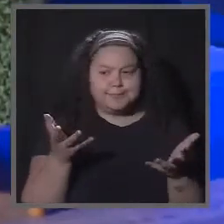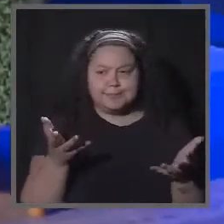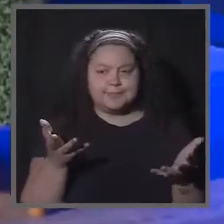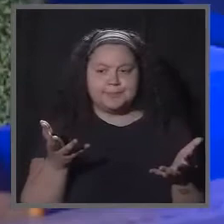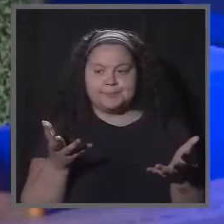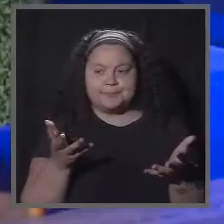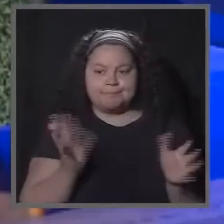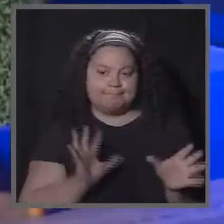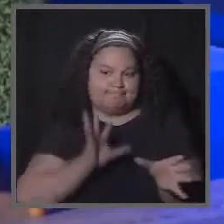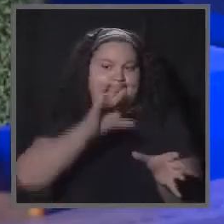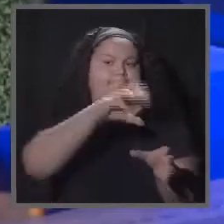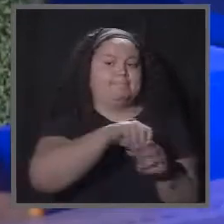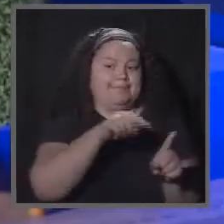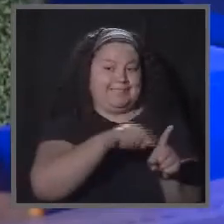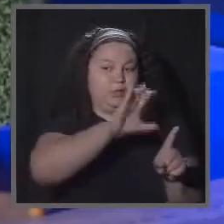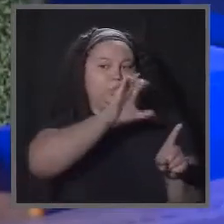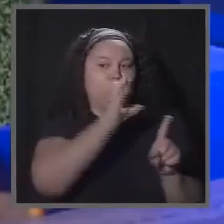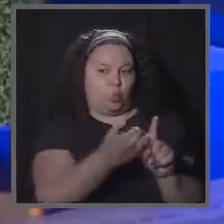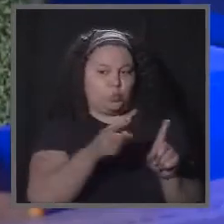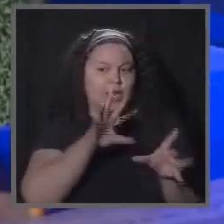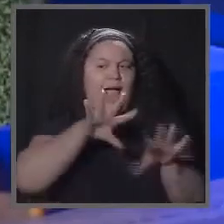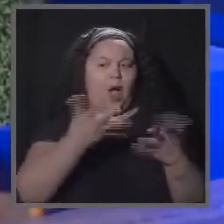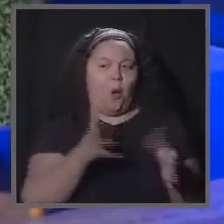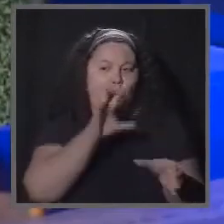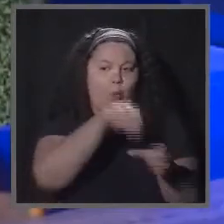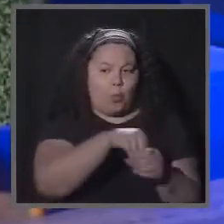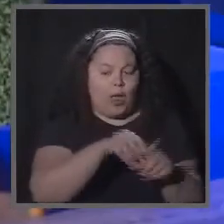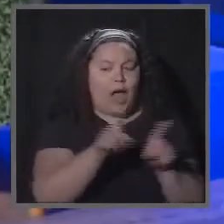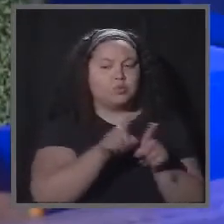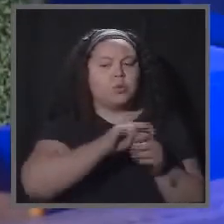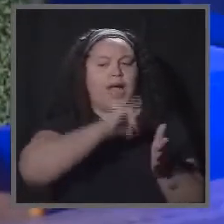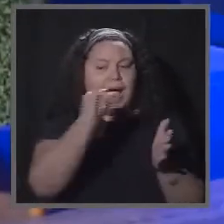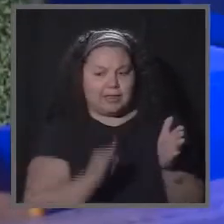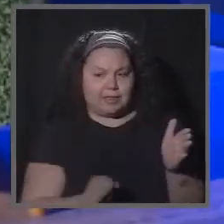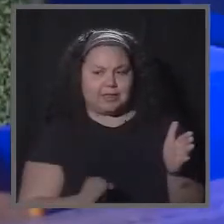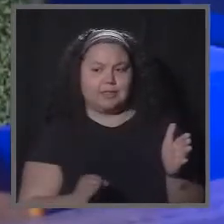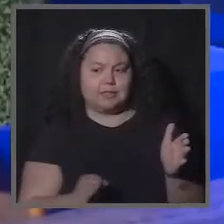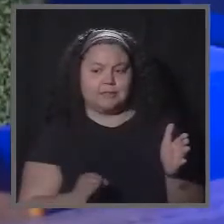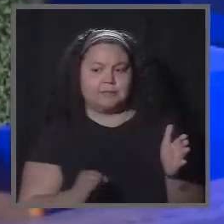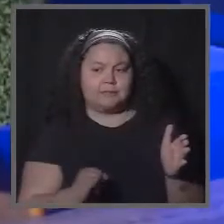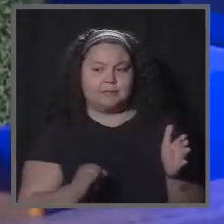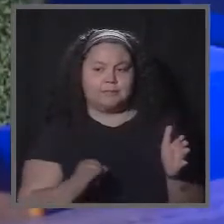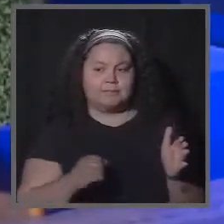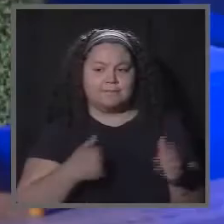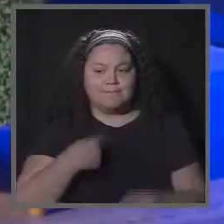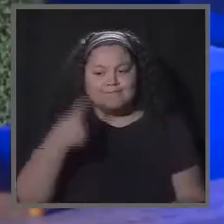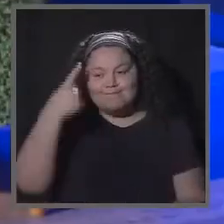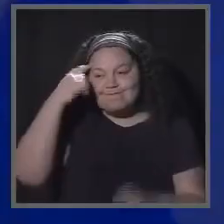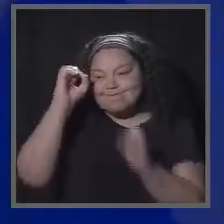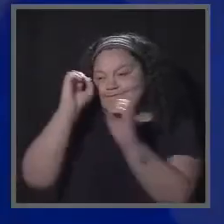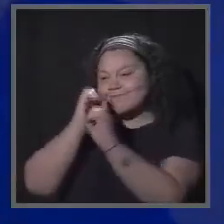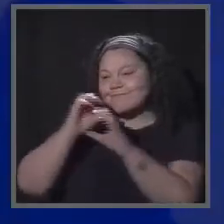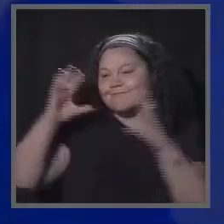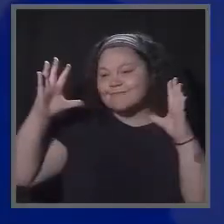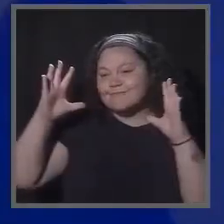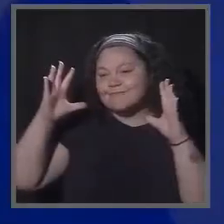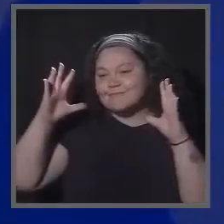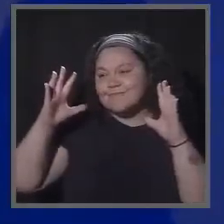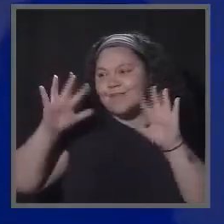So I will be telling you more about cultural and artistic participation, much closer to the principles of cultural